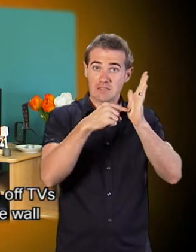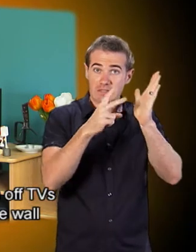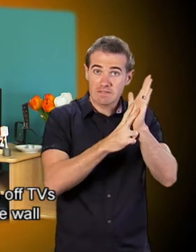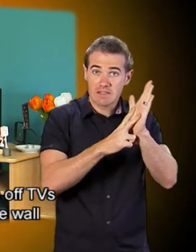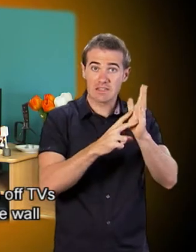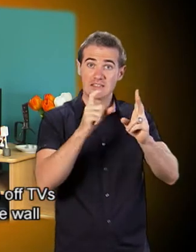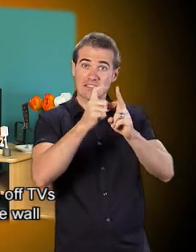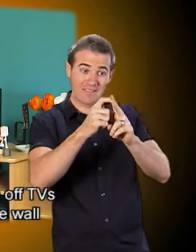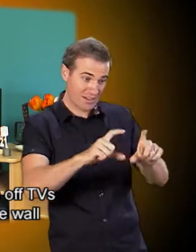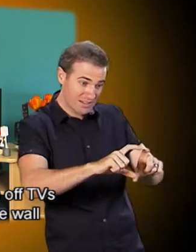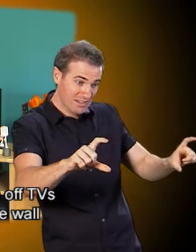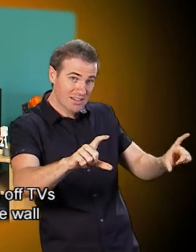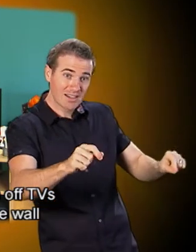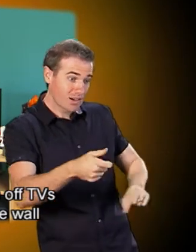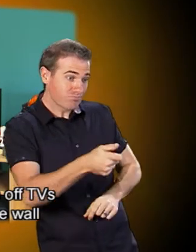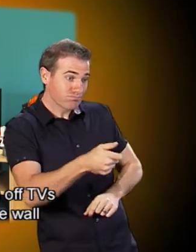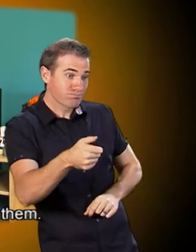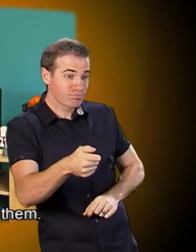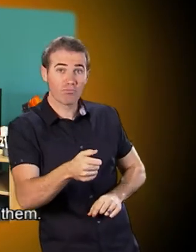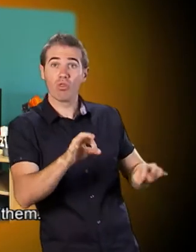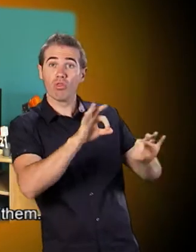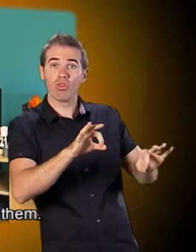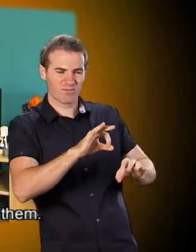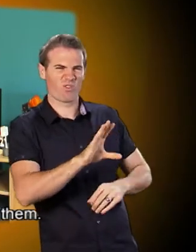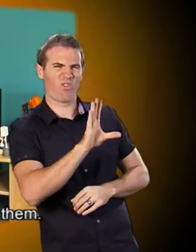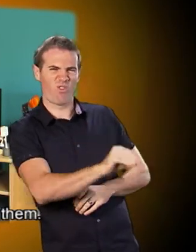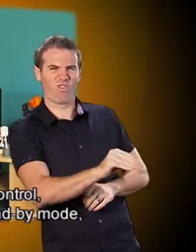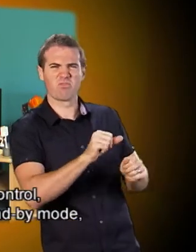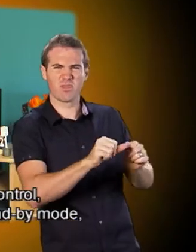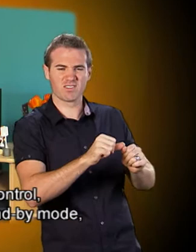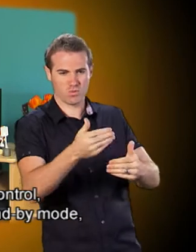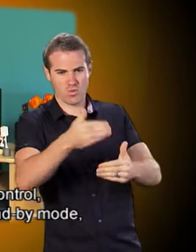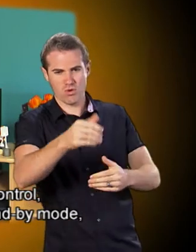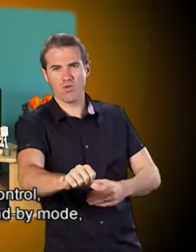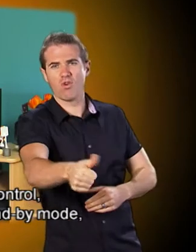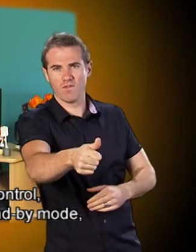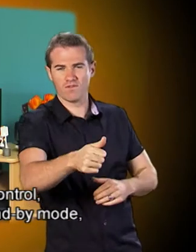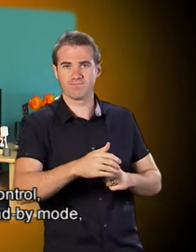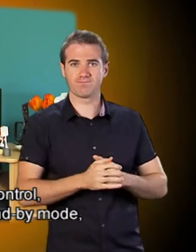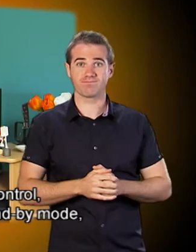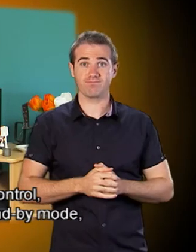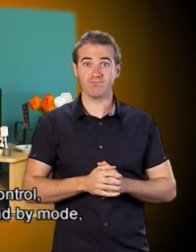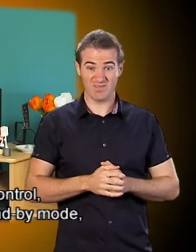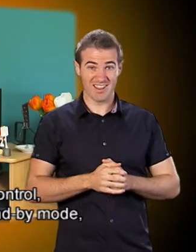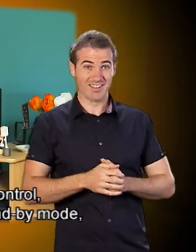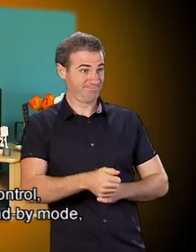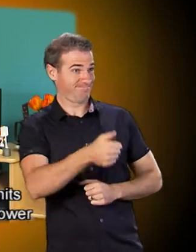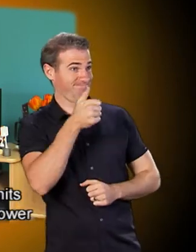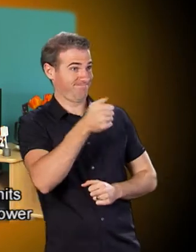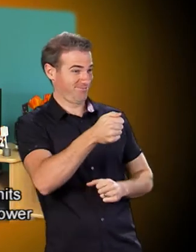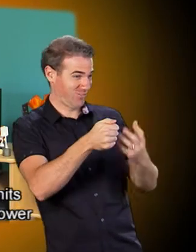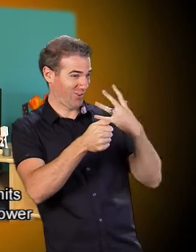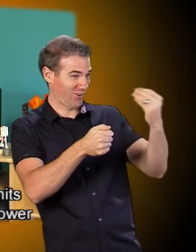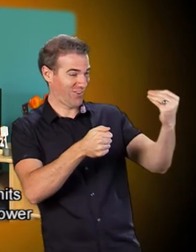Whenever possible, turn off TVs and DVD players at the wall when you're not using them. By using the remote control, you're putting them into standby